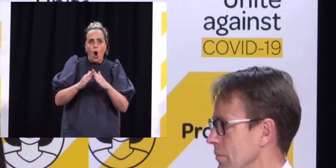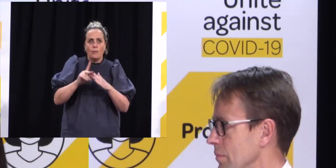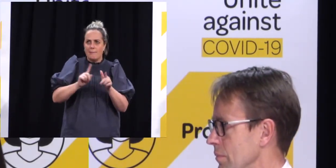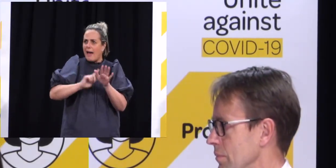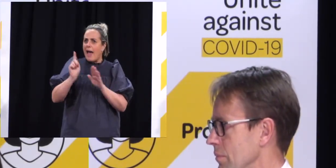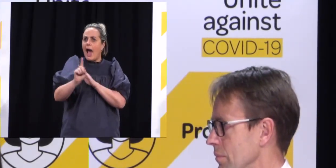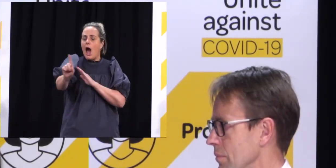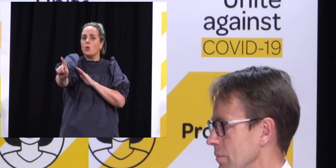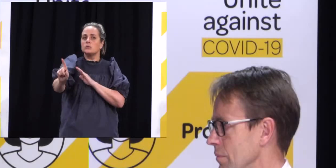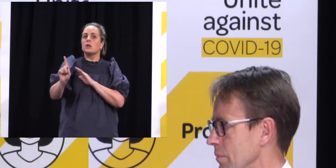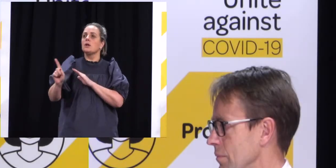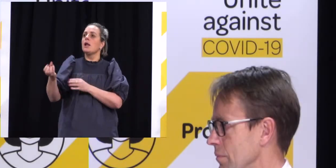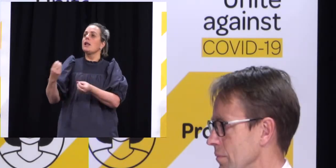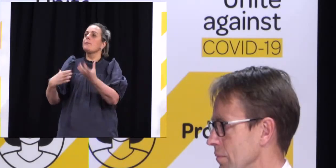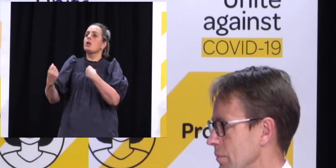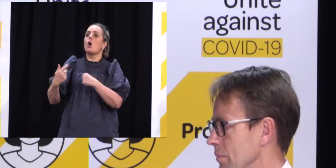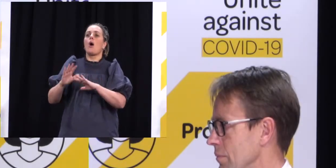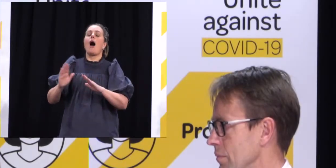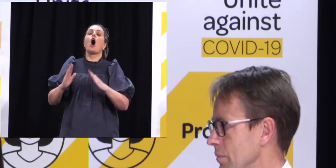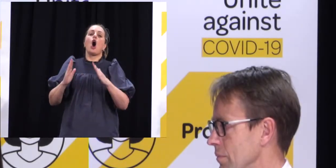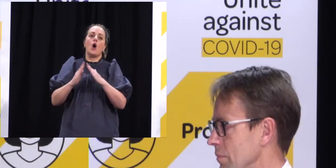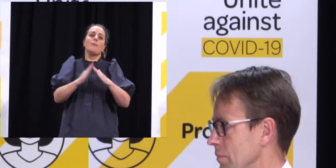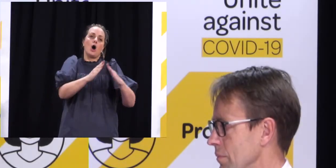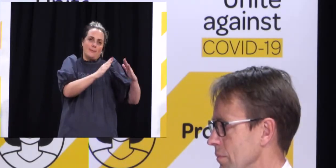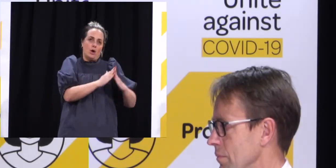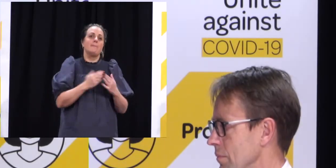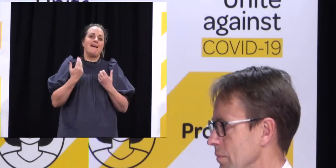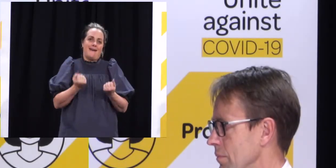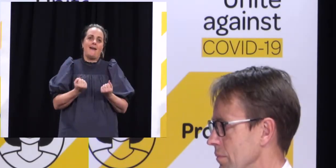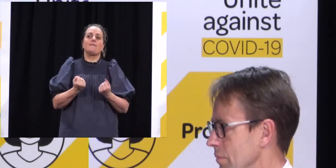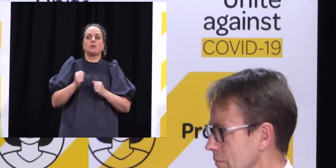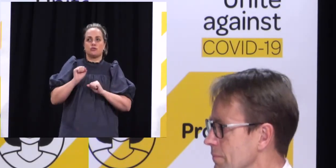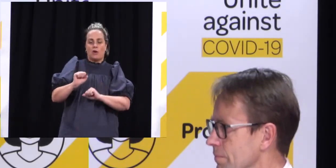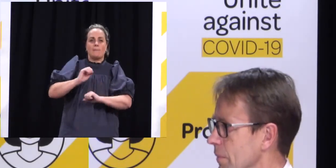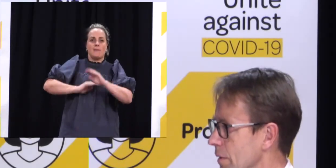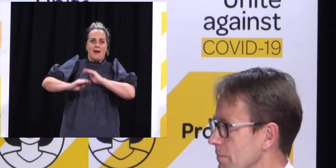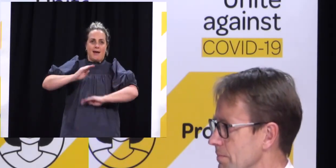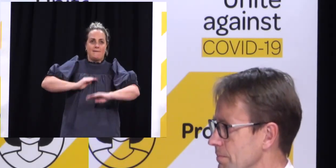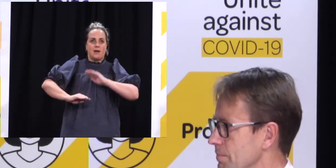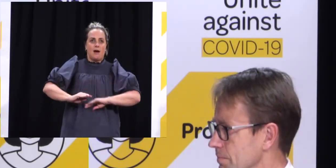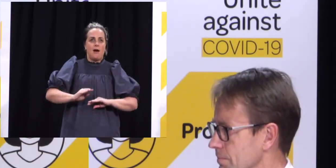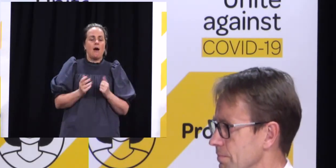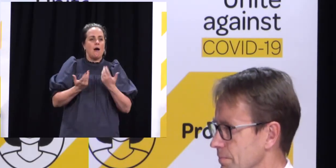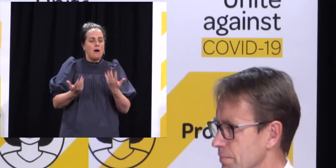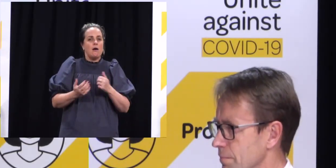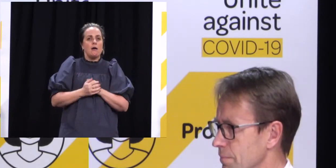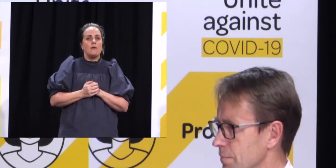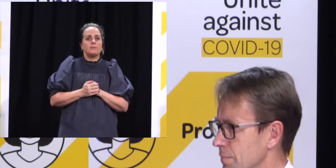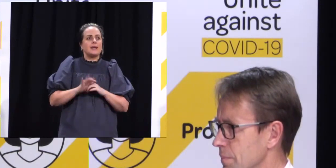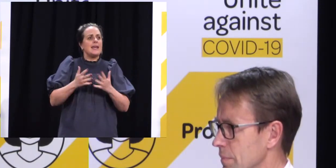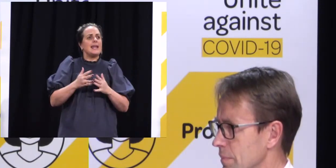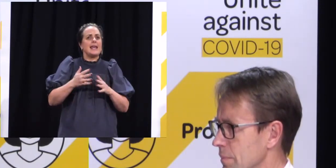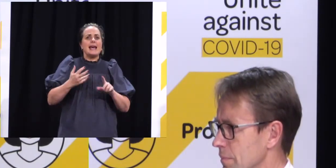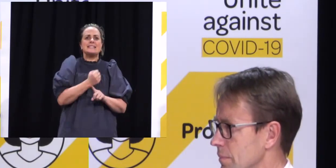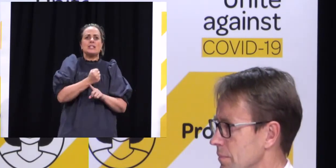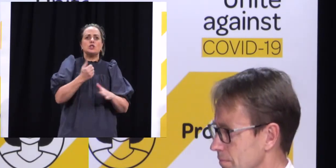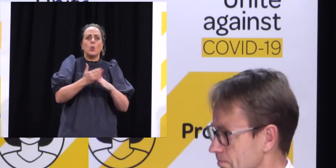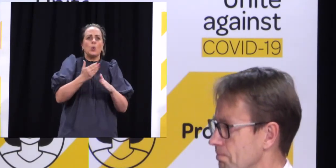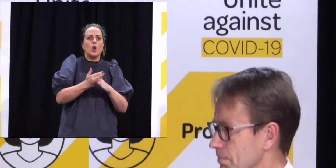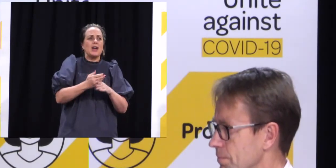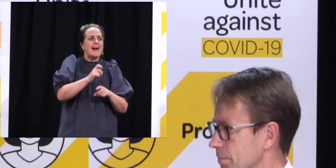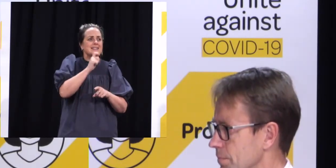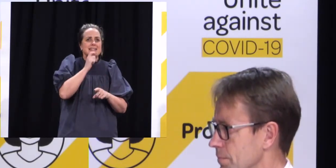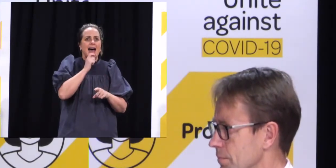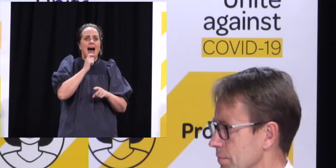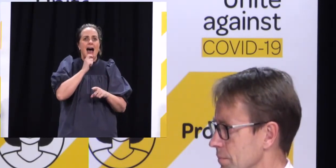been assured that actually people have been home. And I haven't been advised of essential workers, for instance, necessarily being